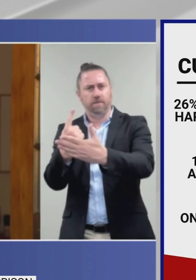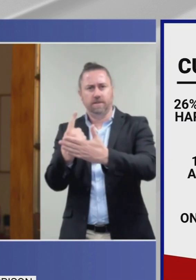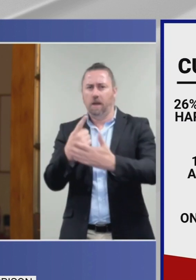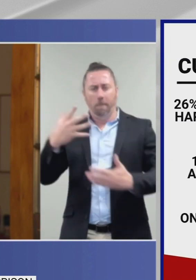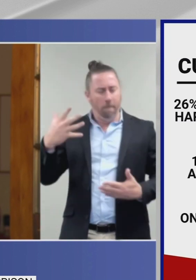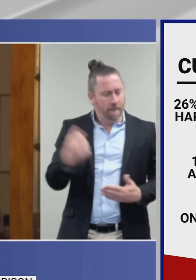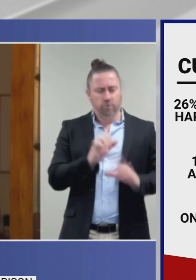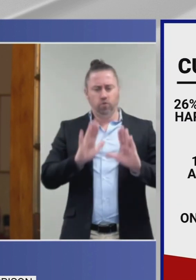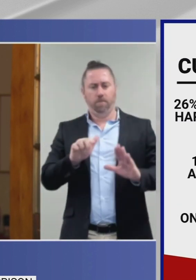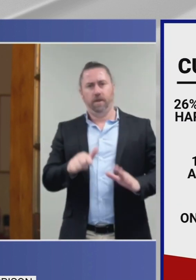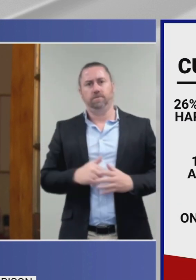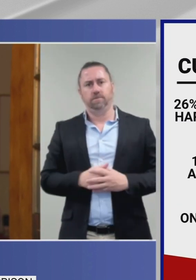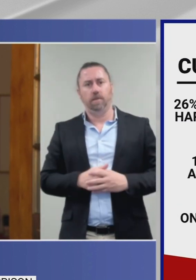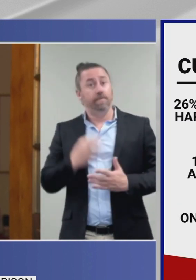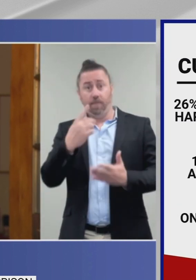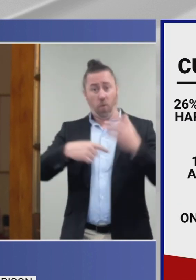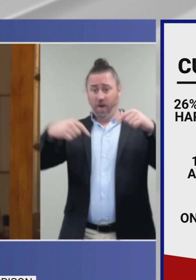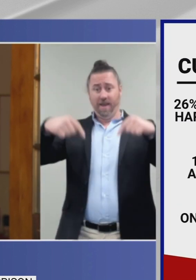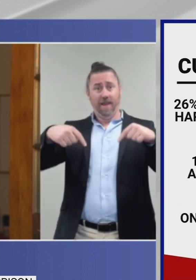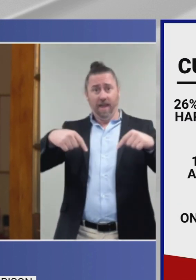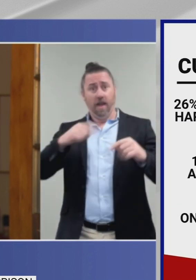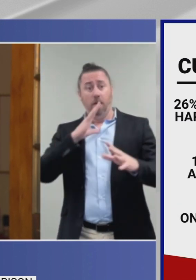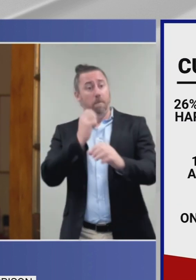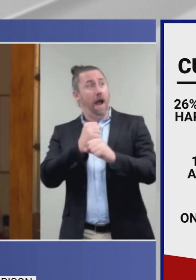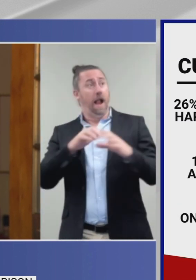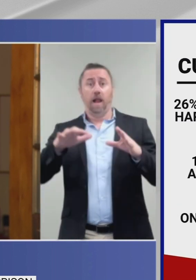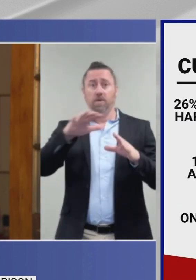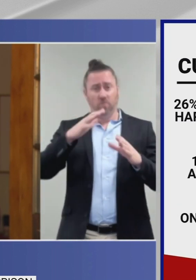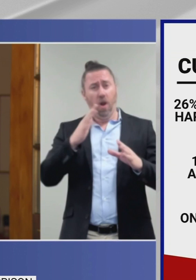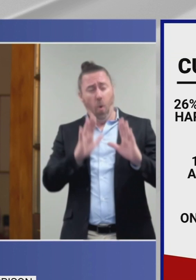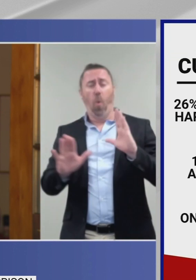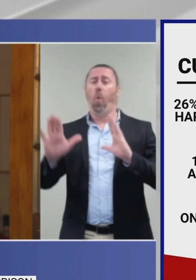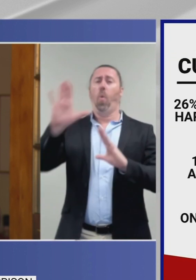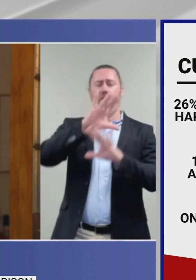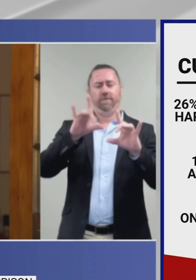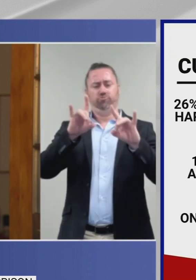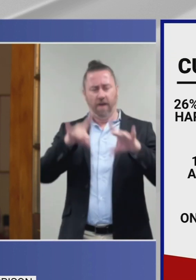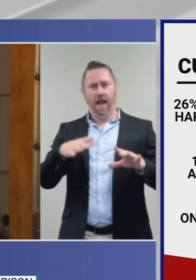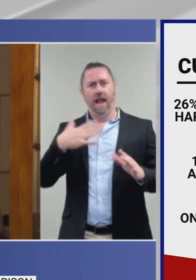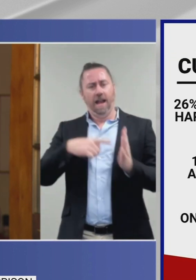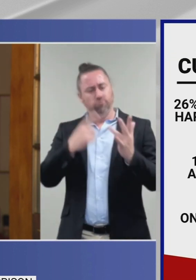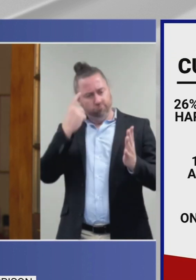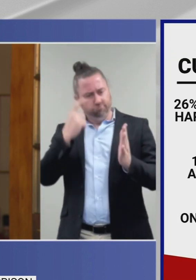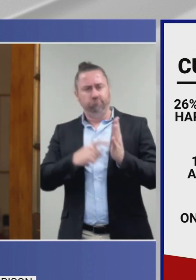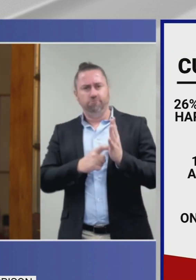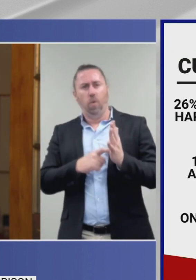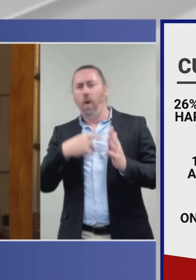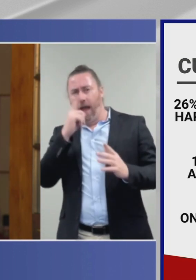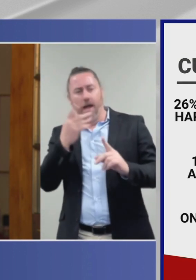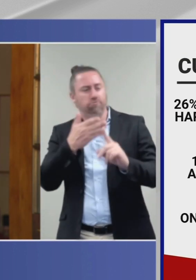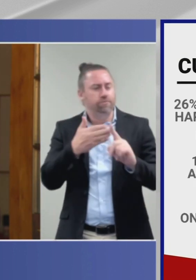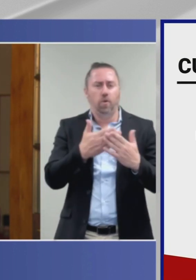this workplace, as indeed workplaces all over the country must also address. I also want to thank Kate Jenkins